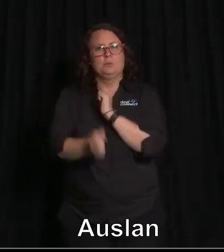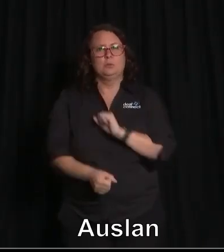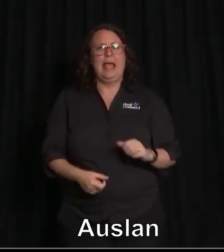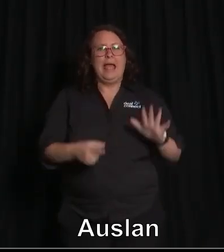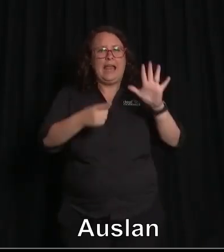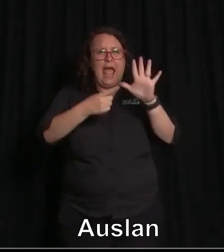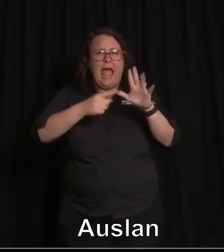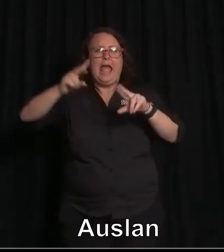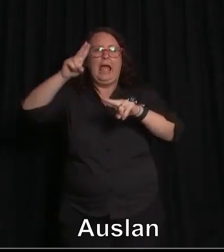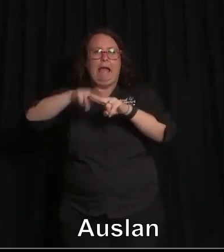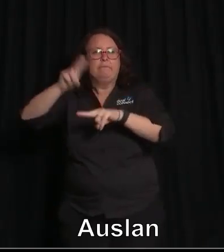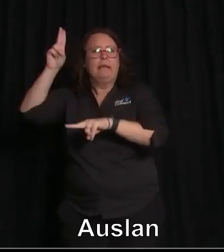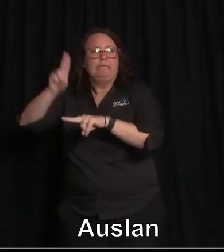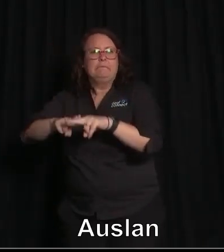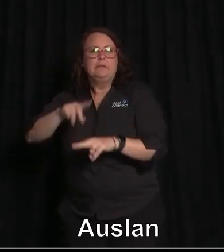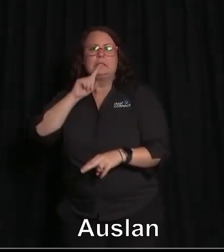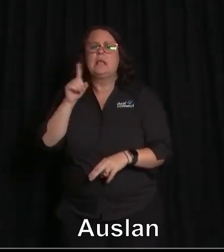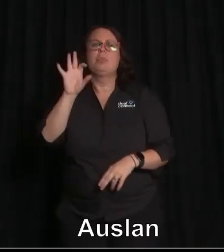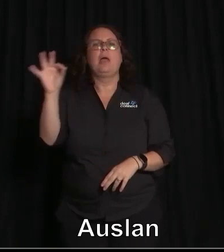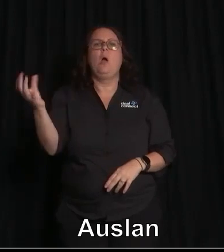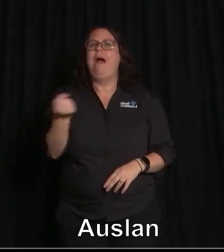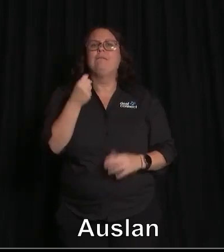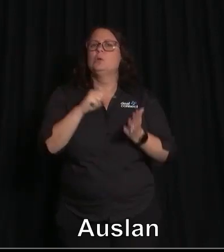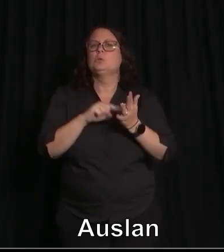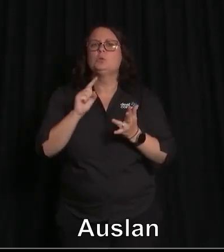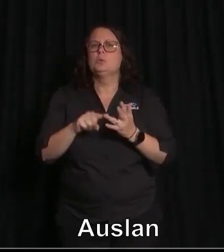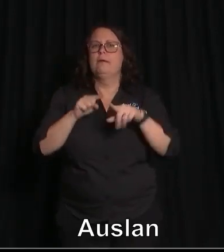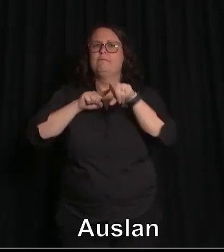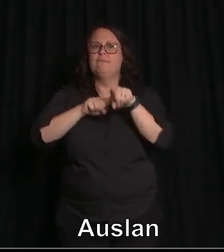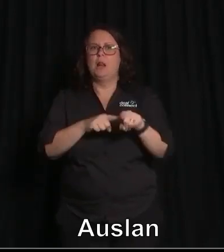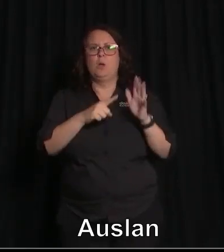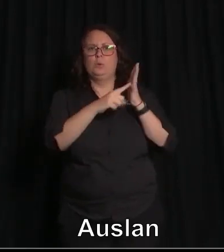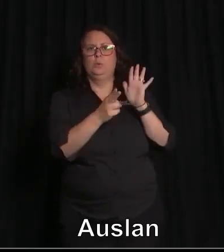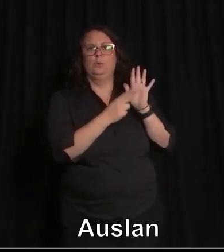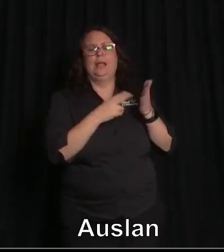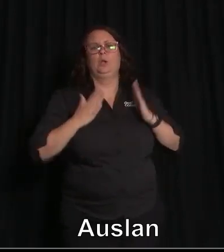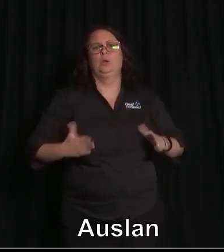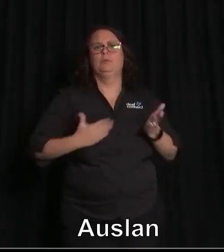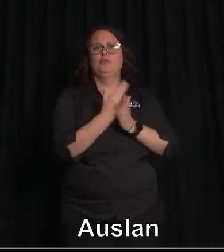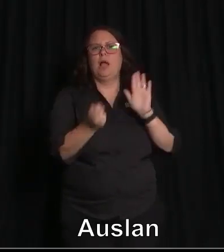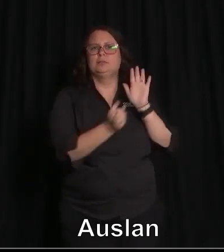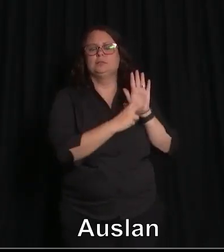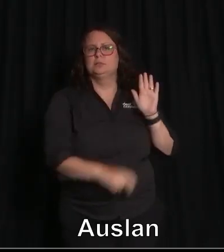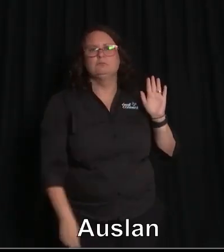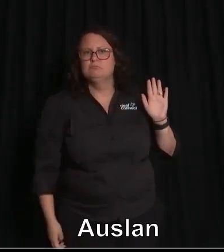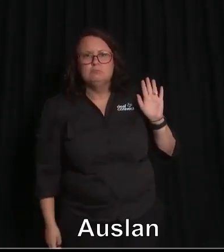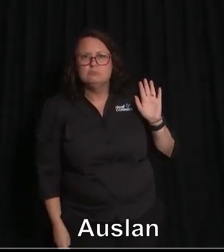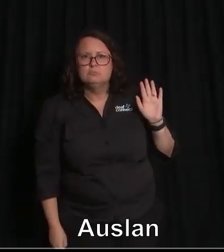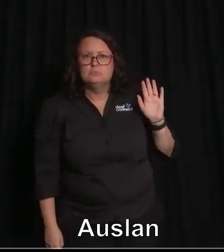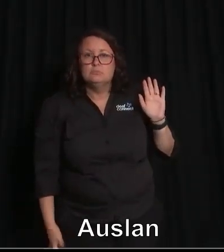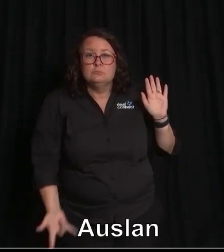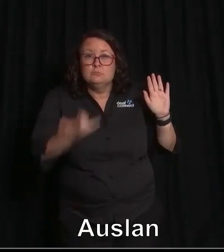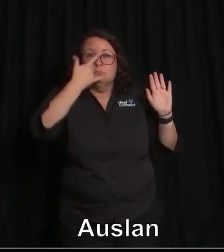IAAF claims it is not bound by the Universal Declaration of Human Rights.